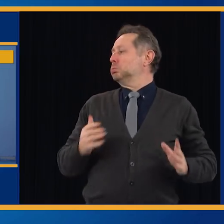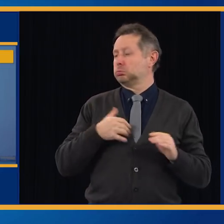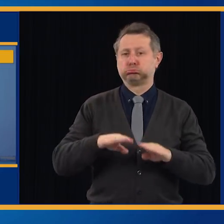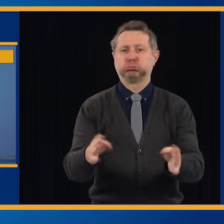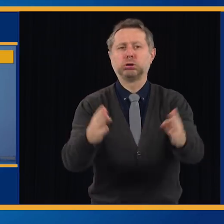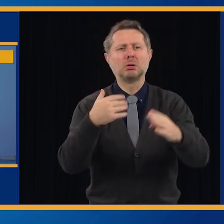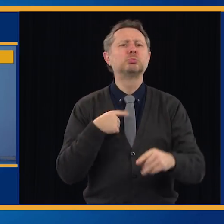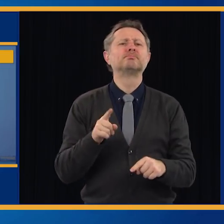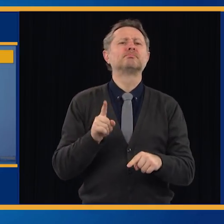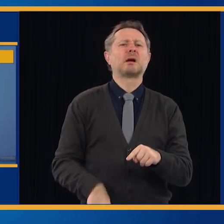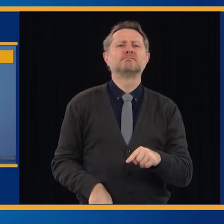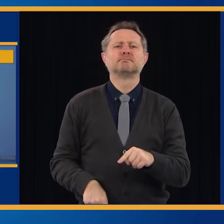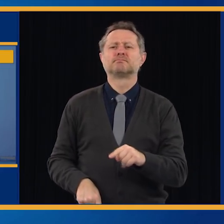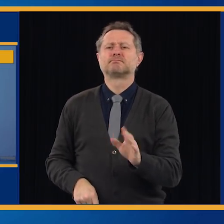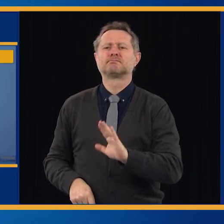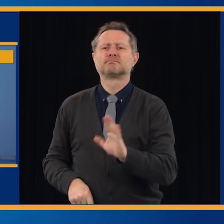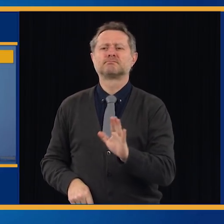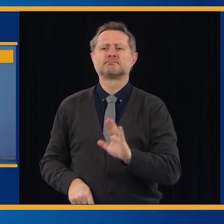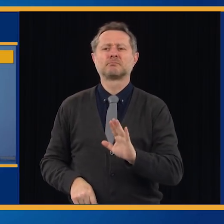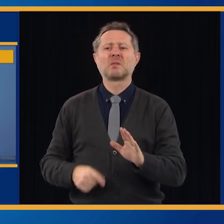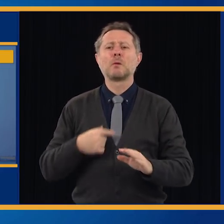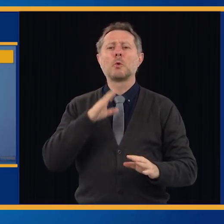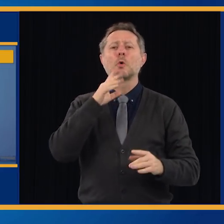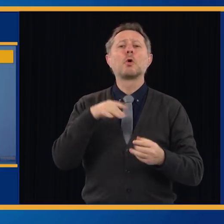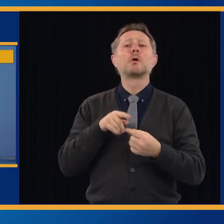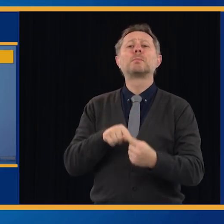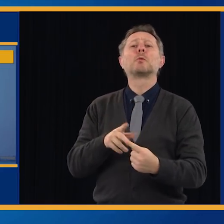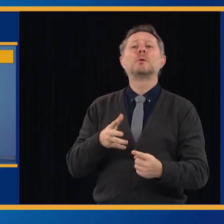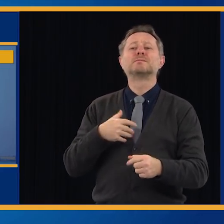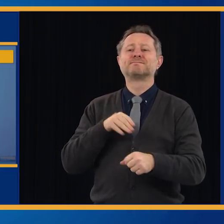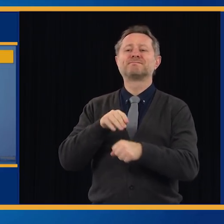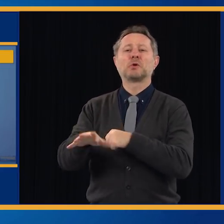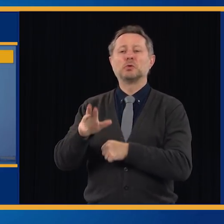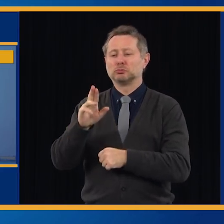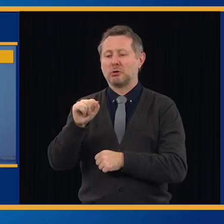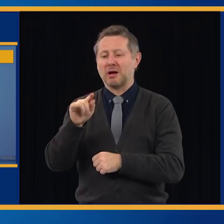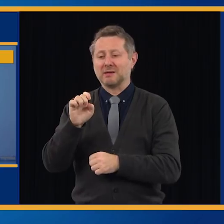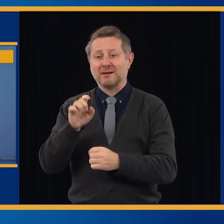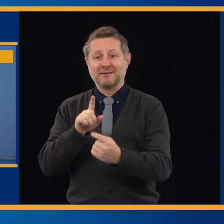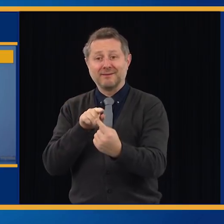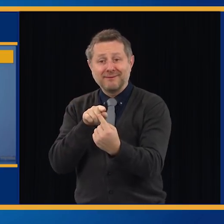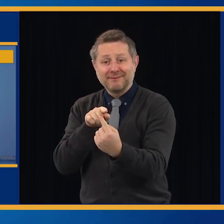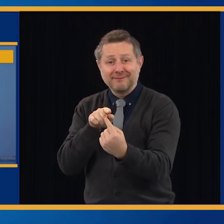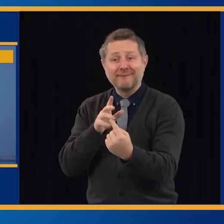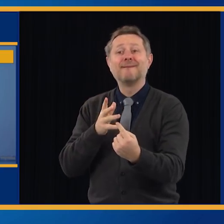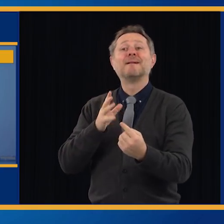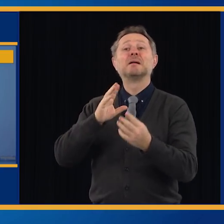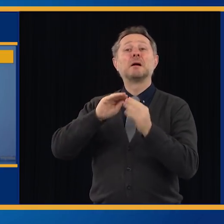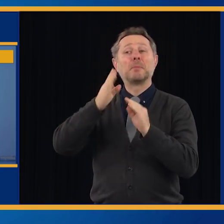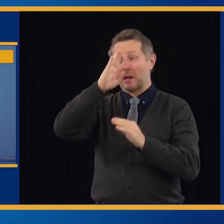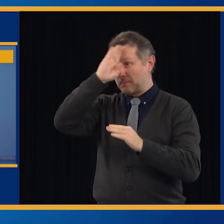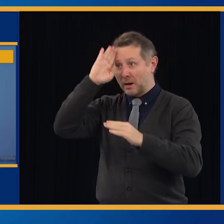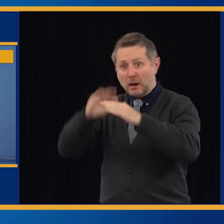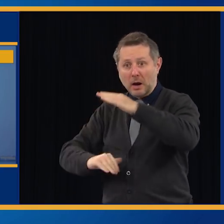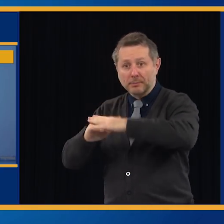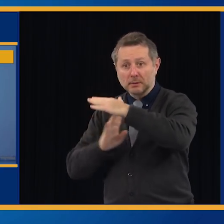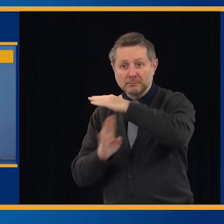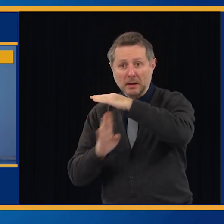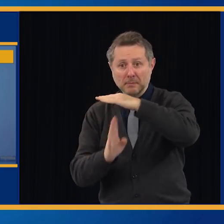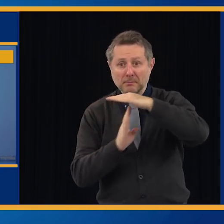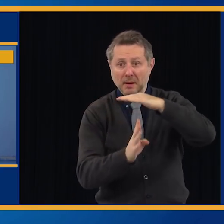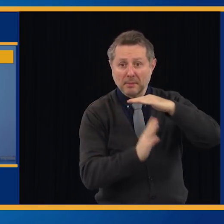infection rates, we're talking about hospital capacity. Separate the emotion from the logic, and we have to act as